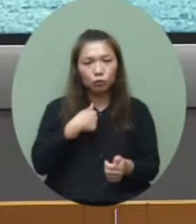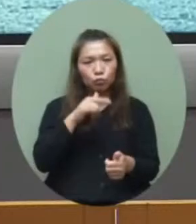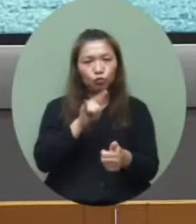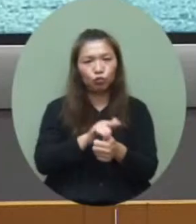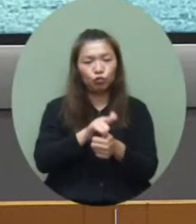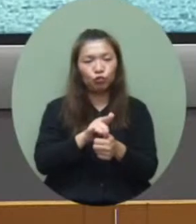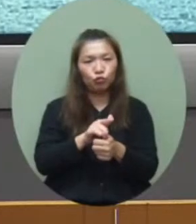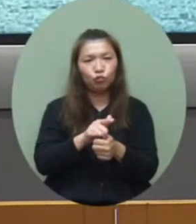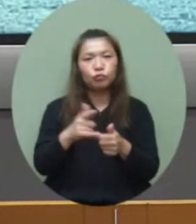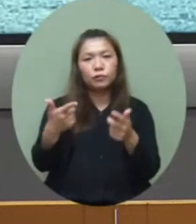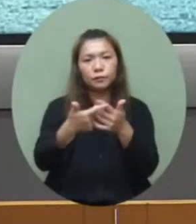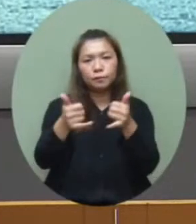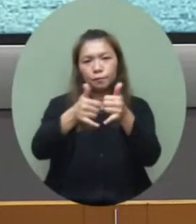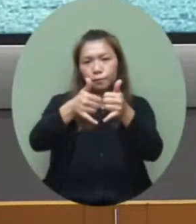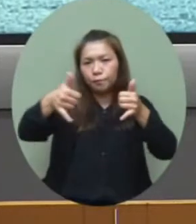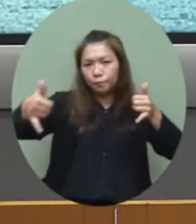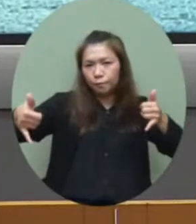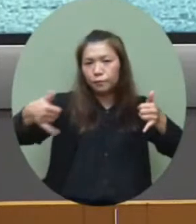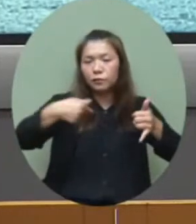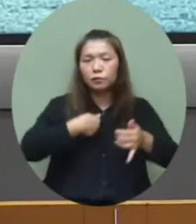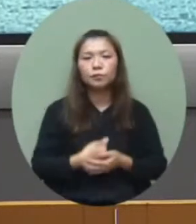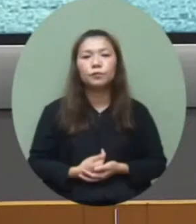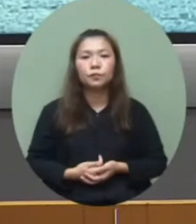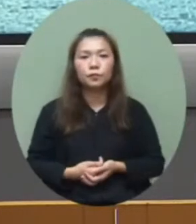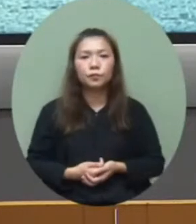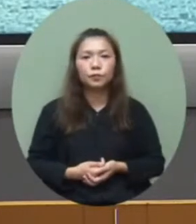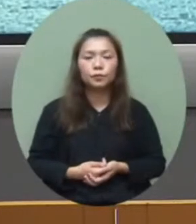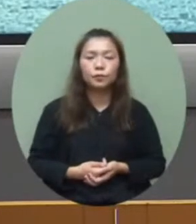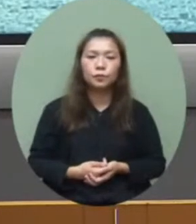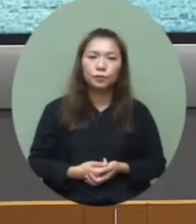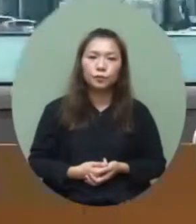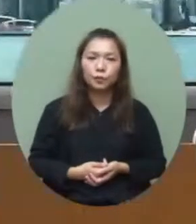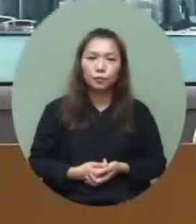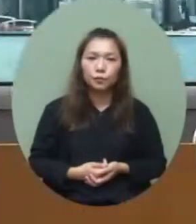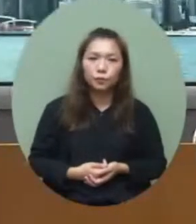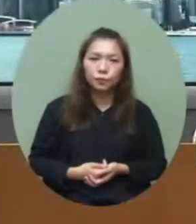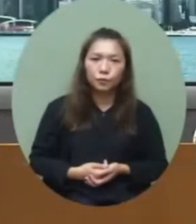keeping their hands clean and keep social distancing.